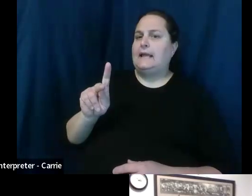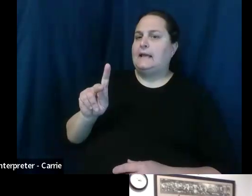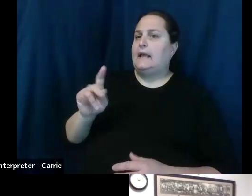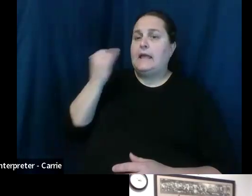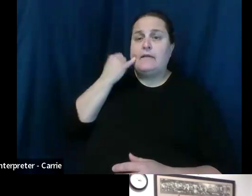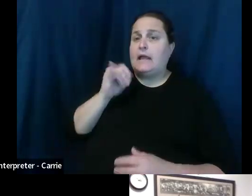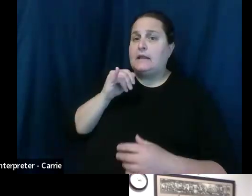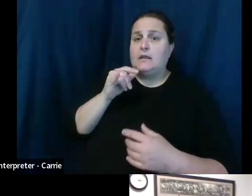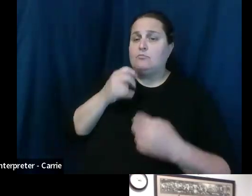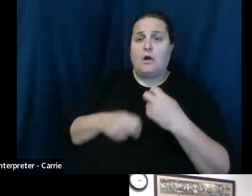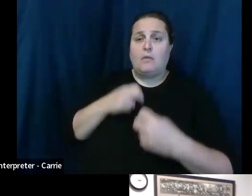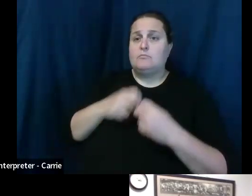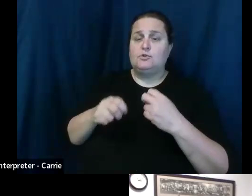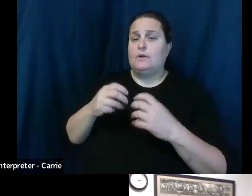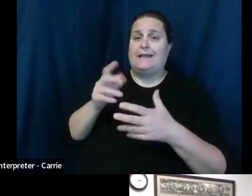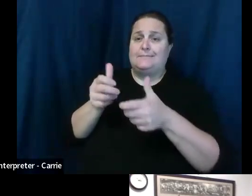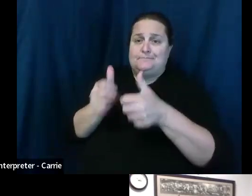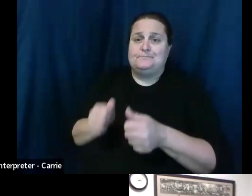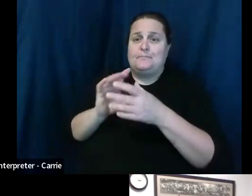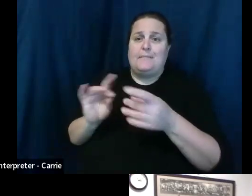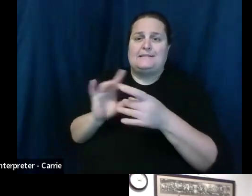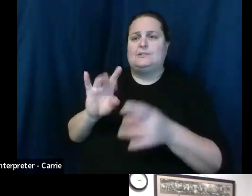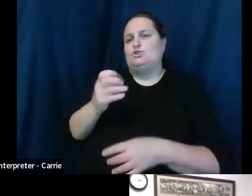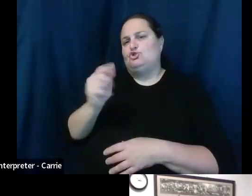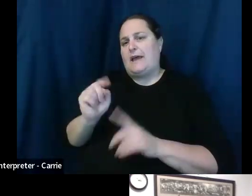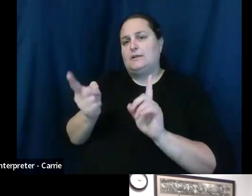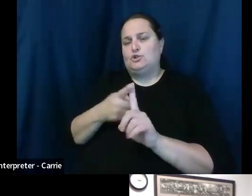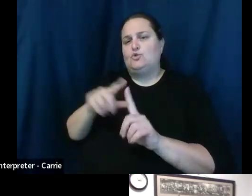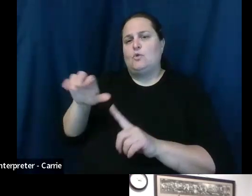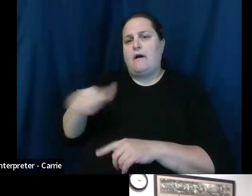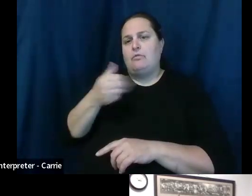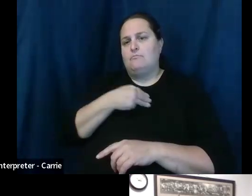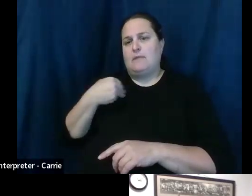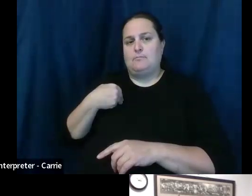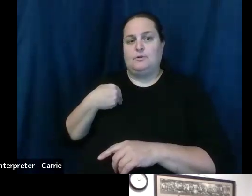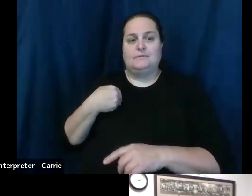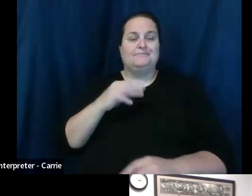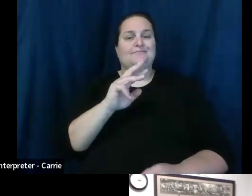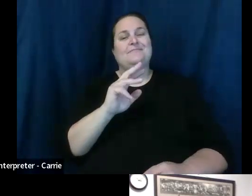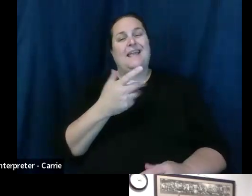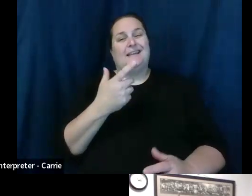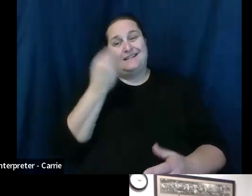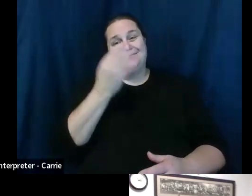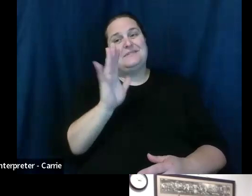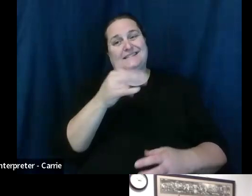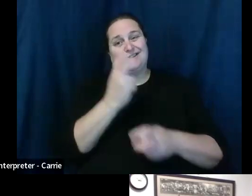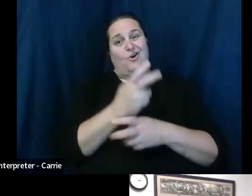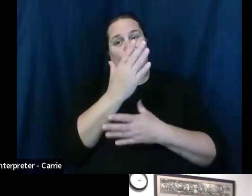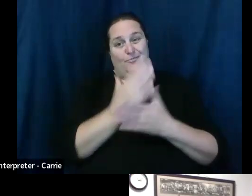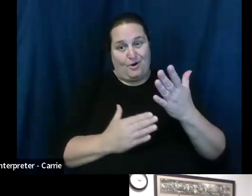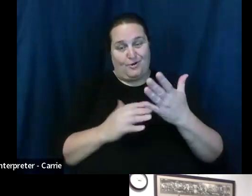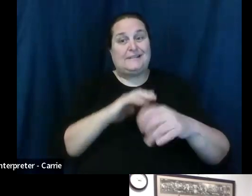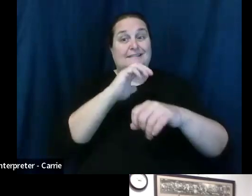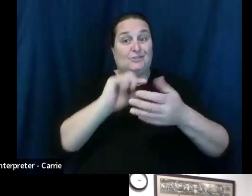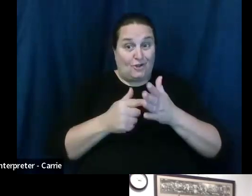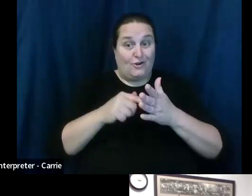Americans. Appreciate it. Yes, thanks everybody for your patience. This is, like I said, this is the hardest part of it. This is as challenging as it